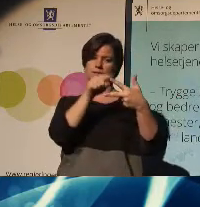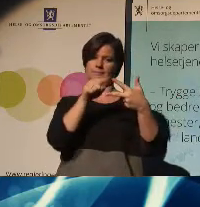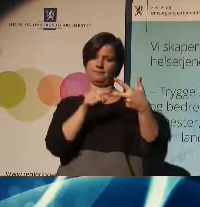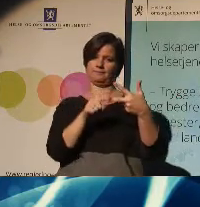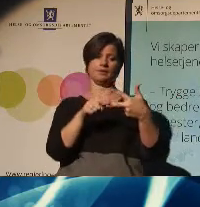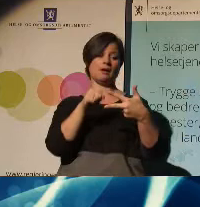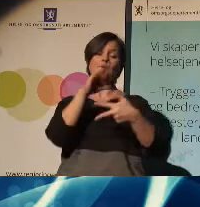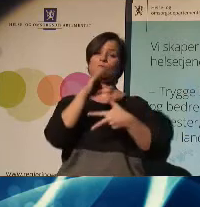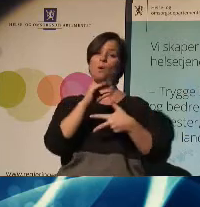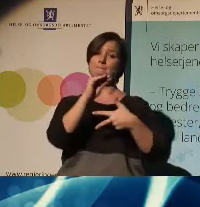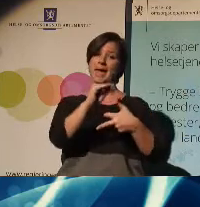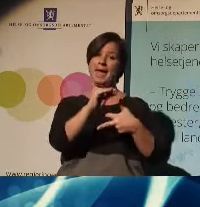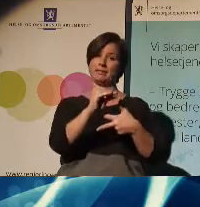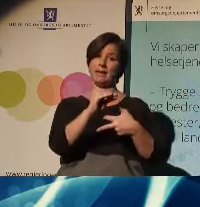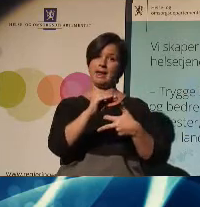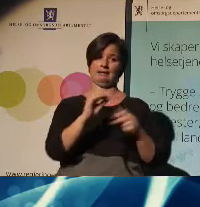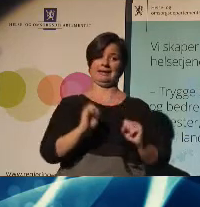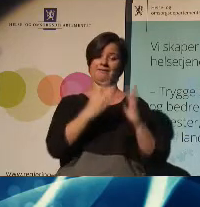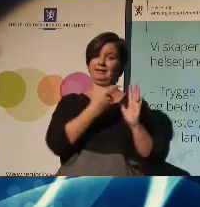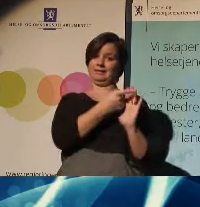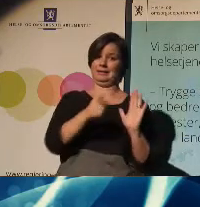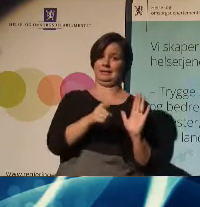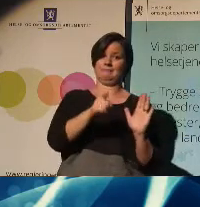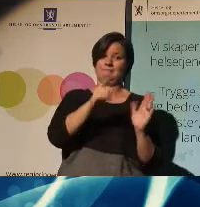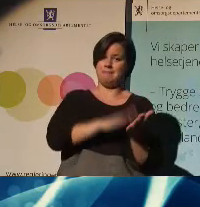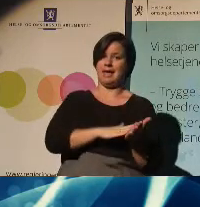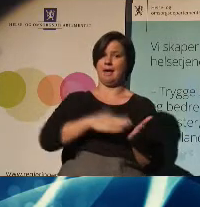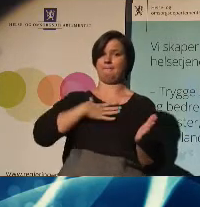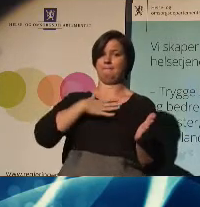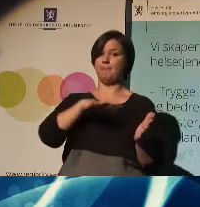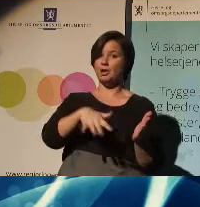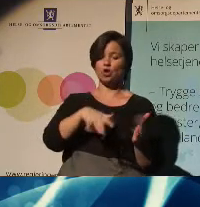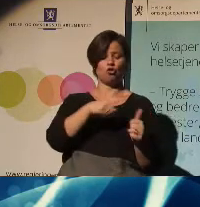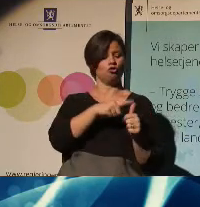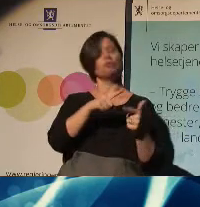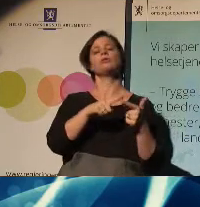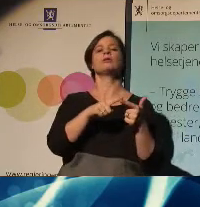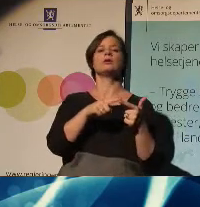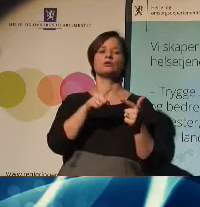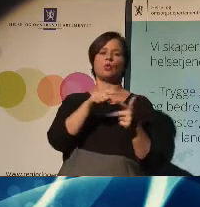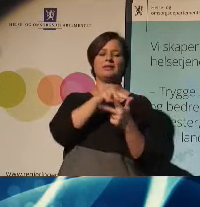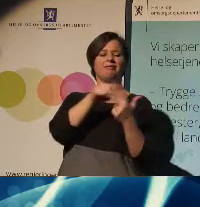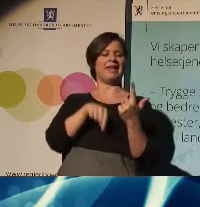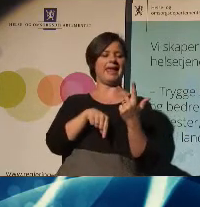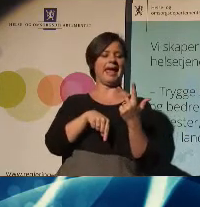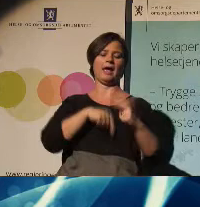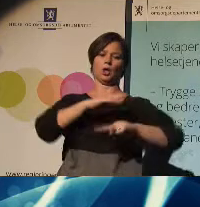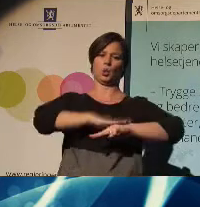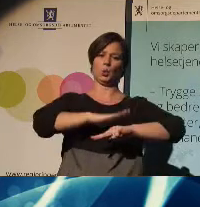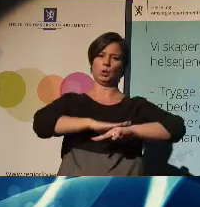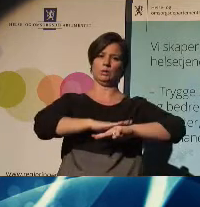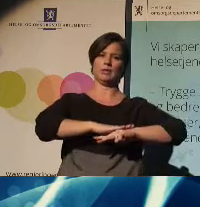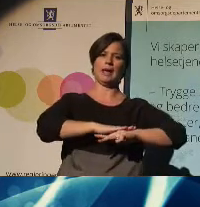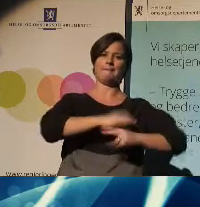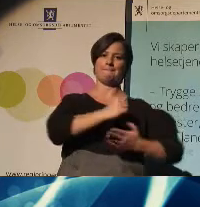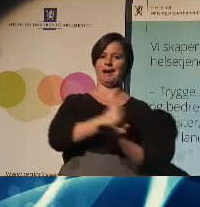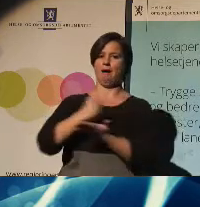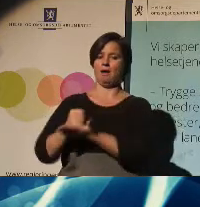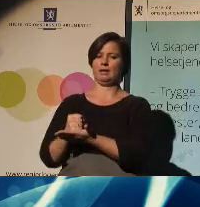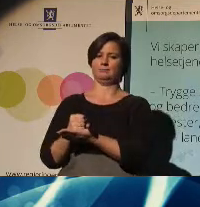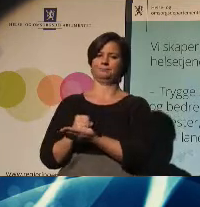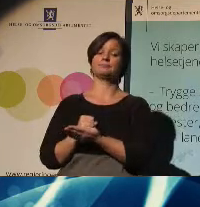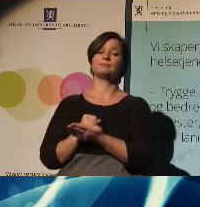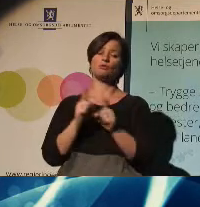the lives of people with Parkinson's worldwide. And there are three main pillars. The first one, again, it relates to the theme of